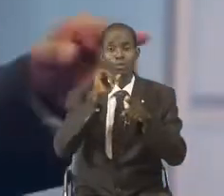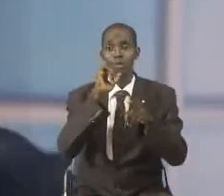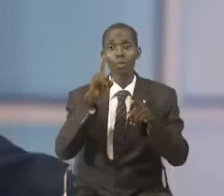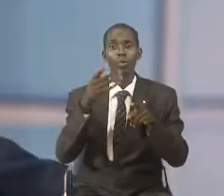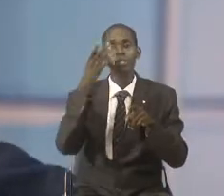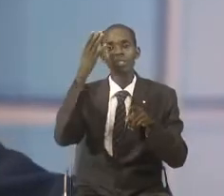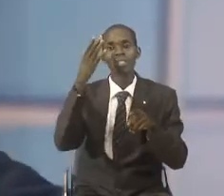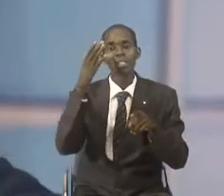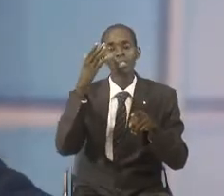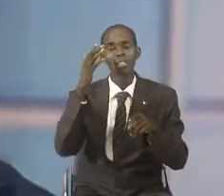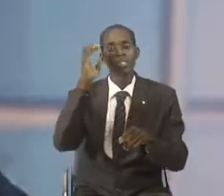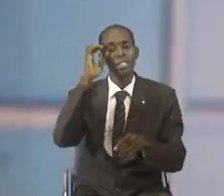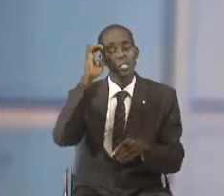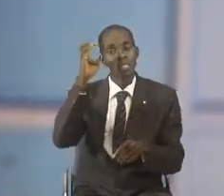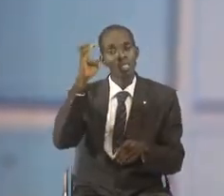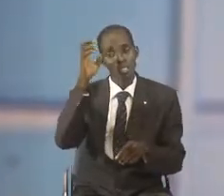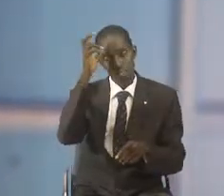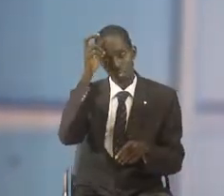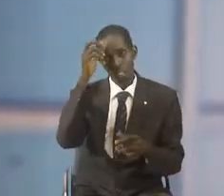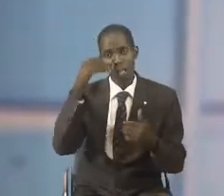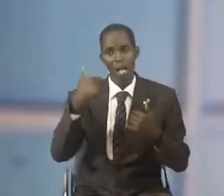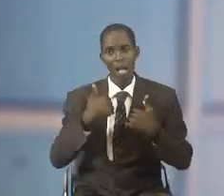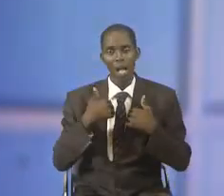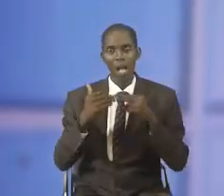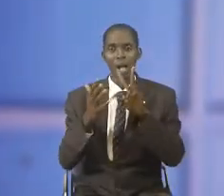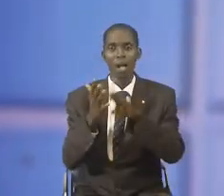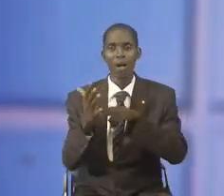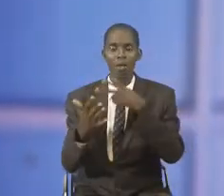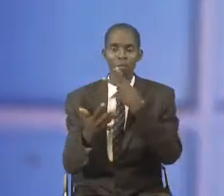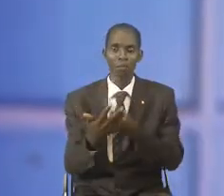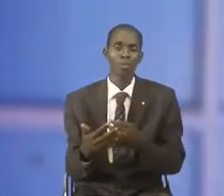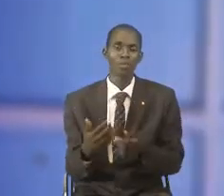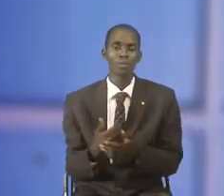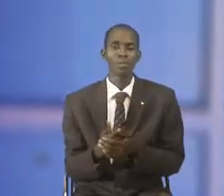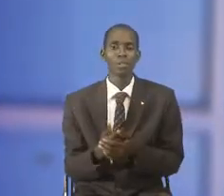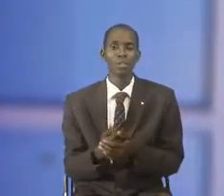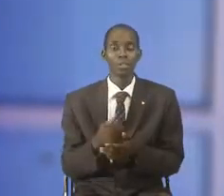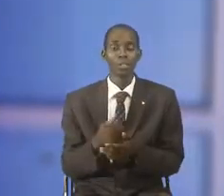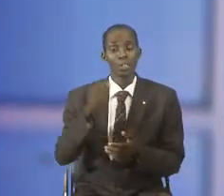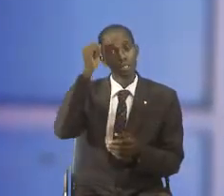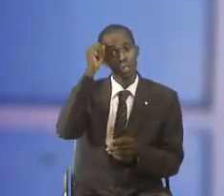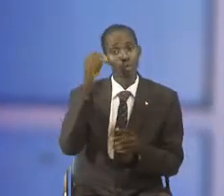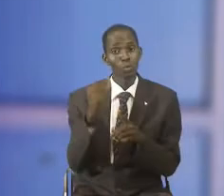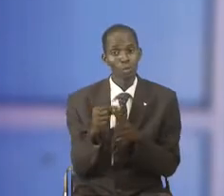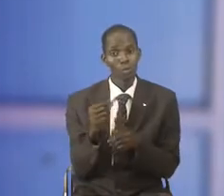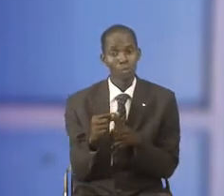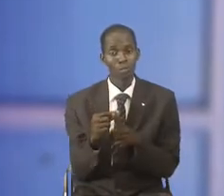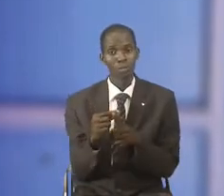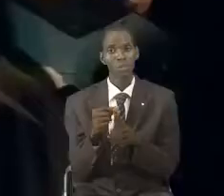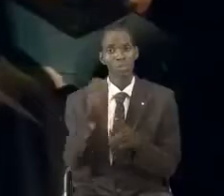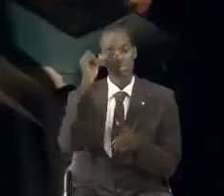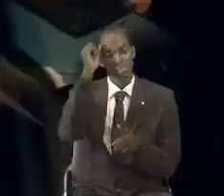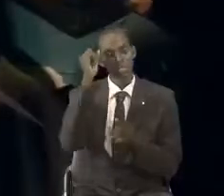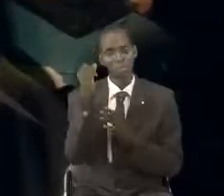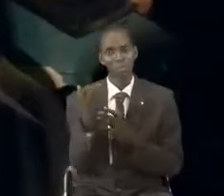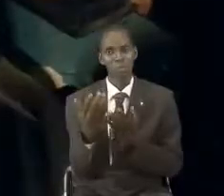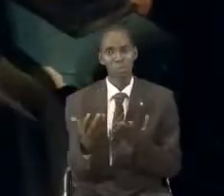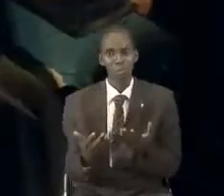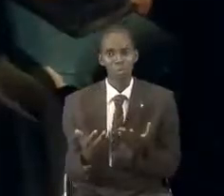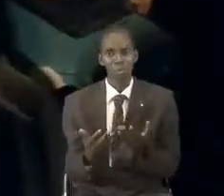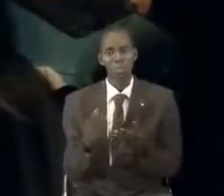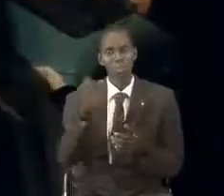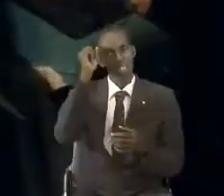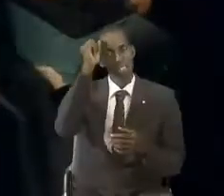says, he's not getting there. You are not getting there. He has fallen.